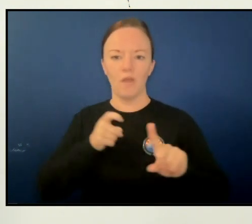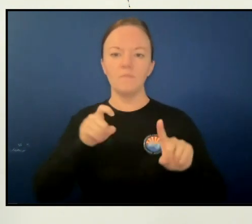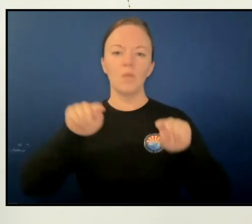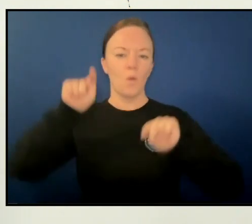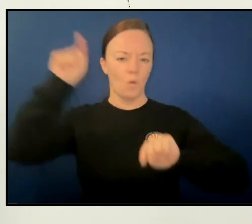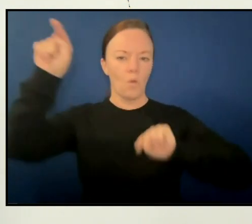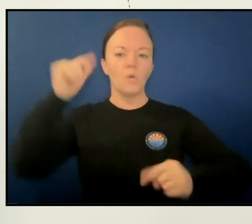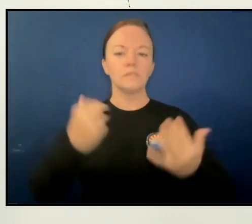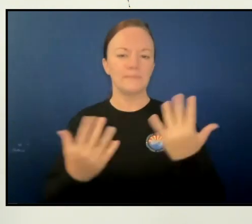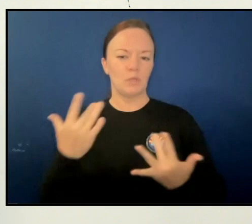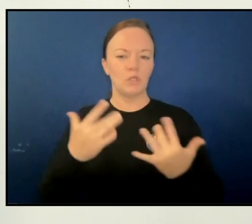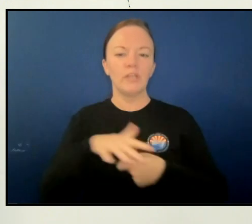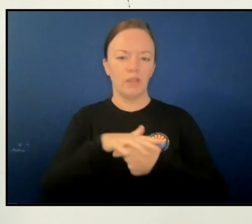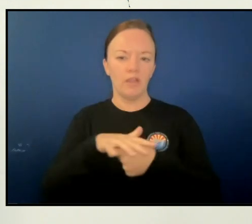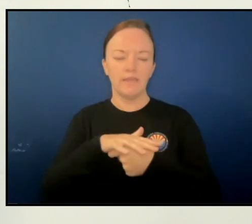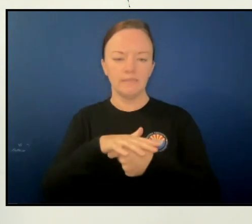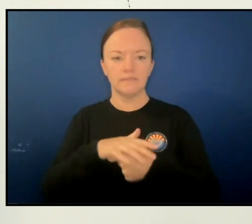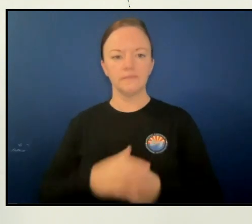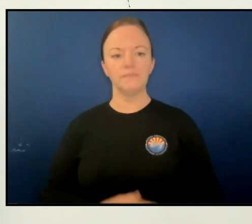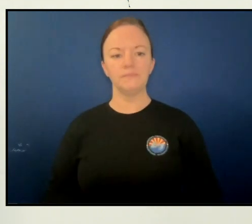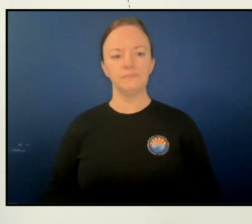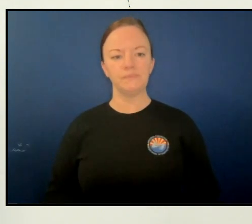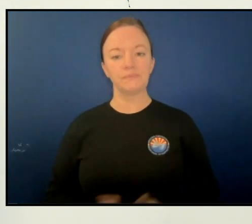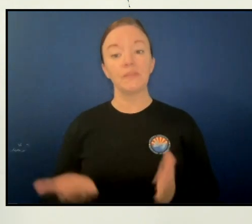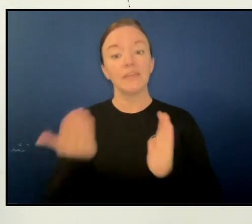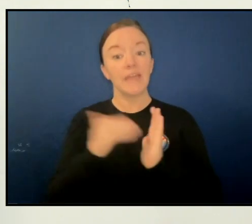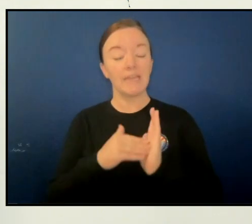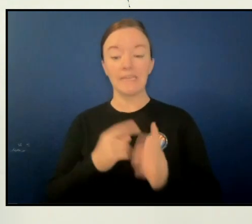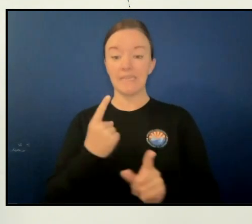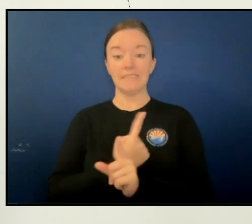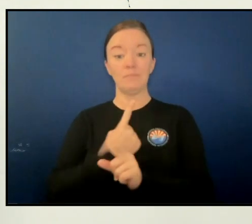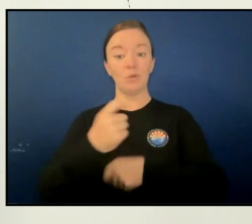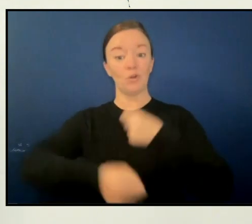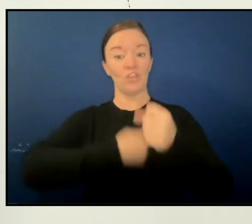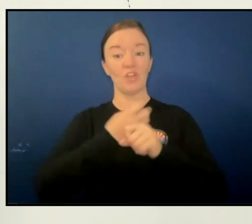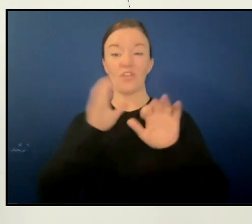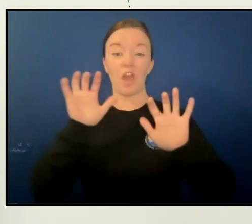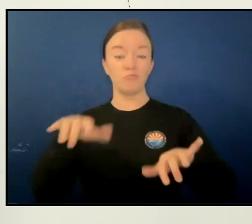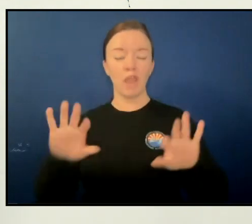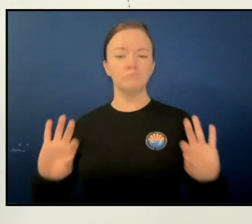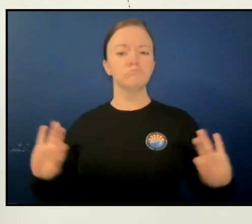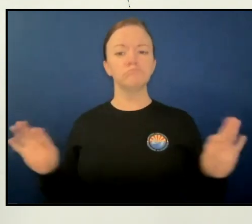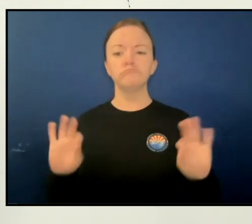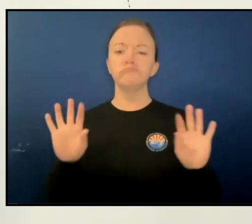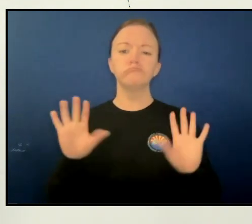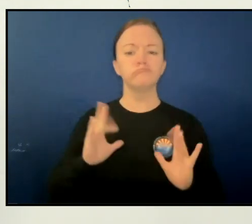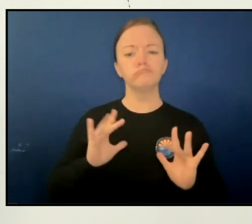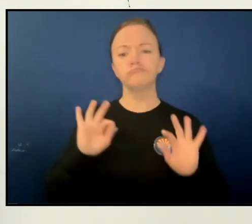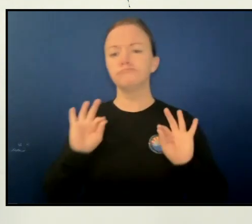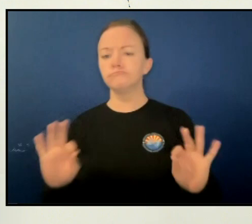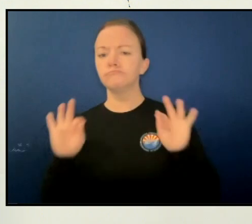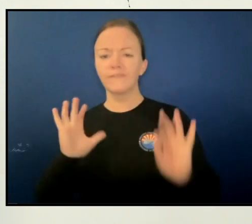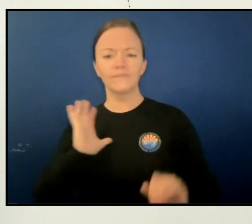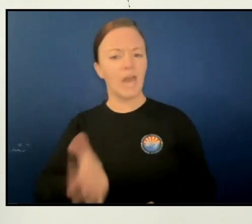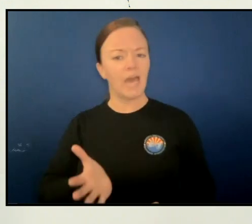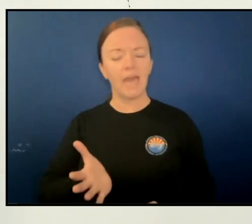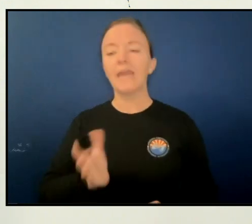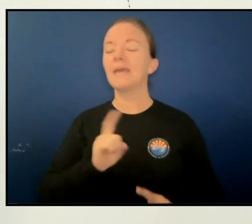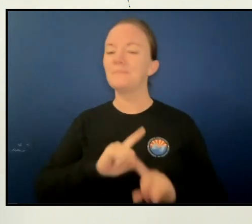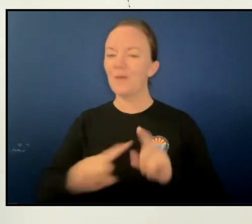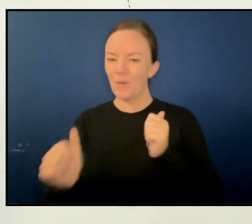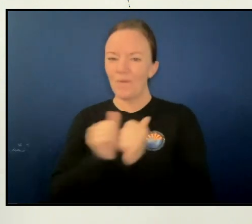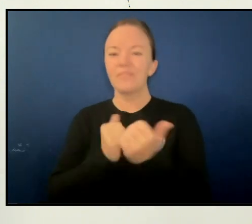area. Again, on a normal year, this wouldn't be an issue with no fire or burned areas, but